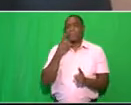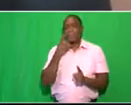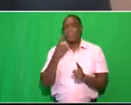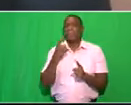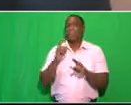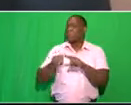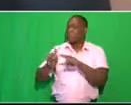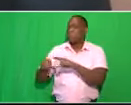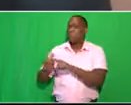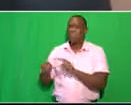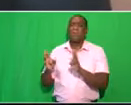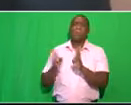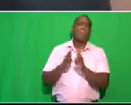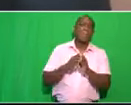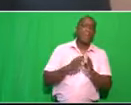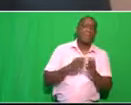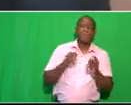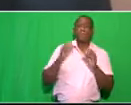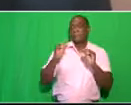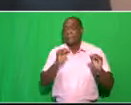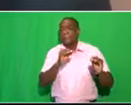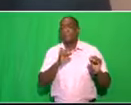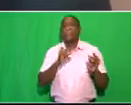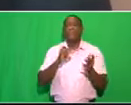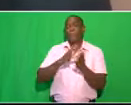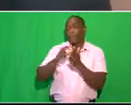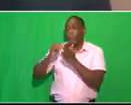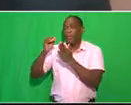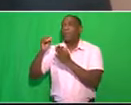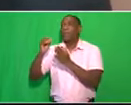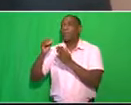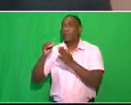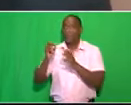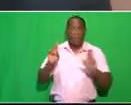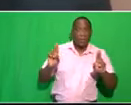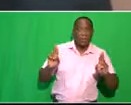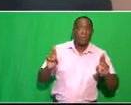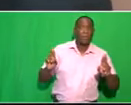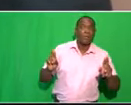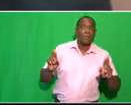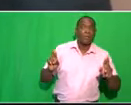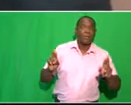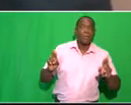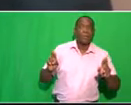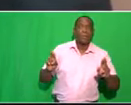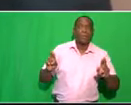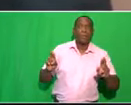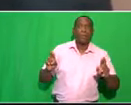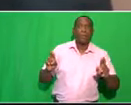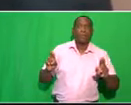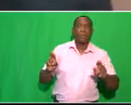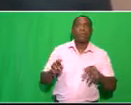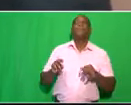number of areas, including teaching learning. Do we have it now? Do